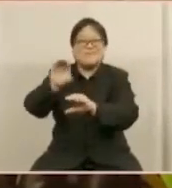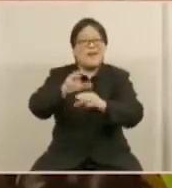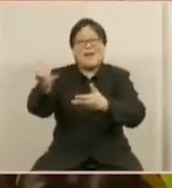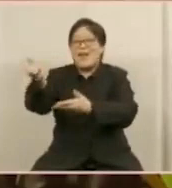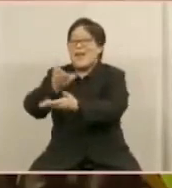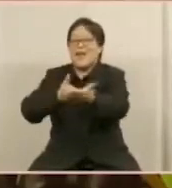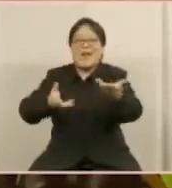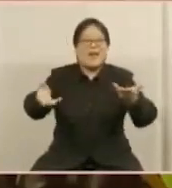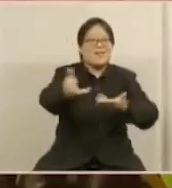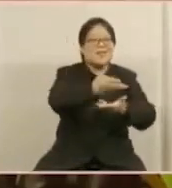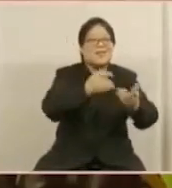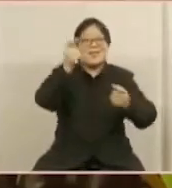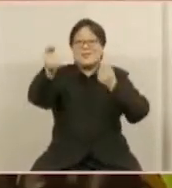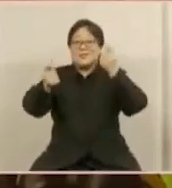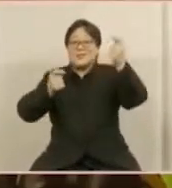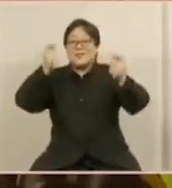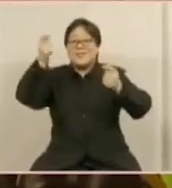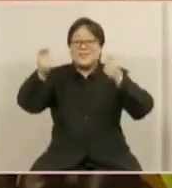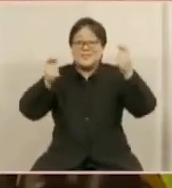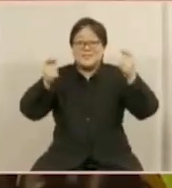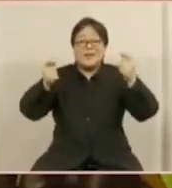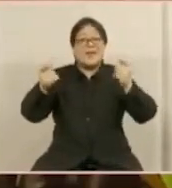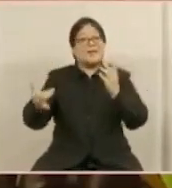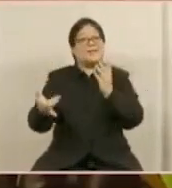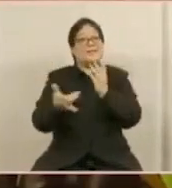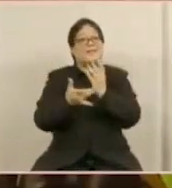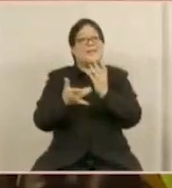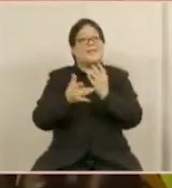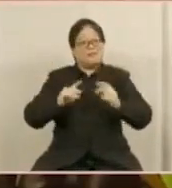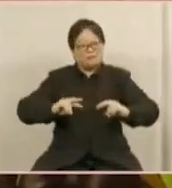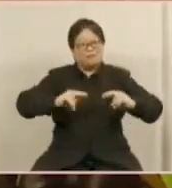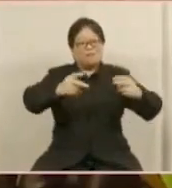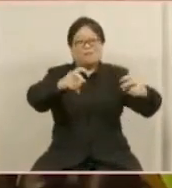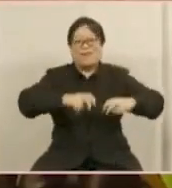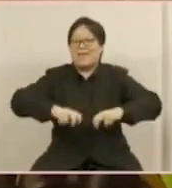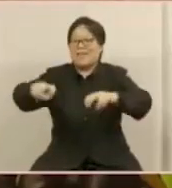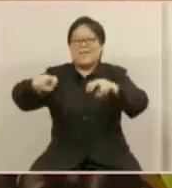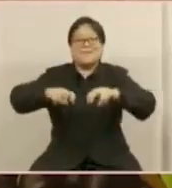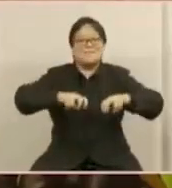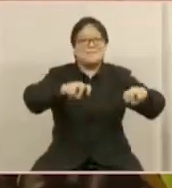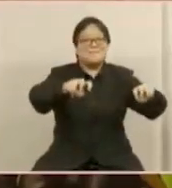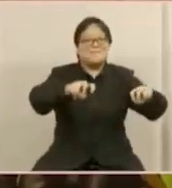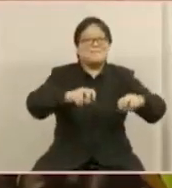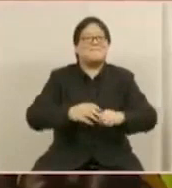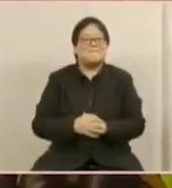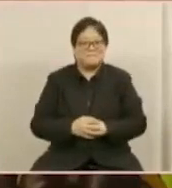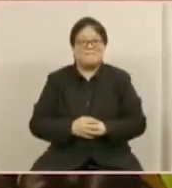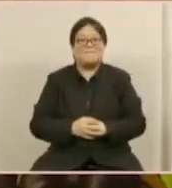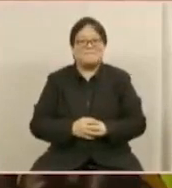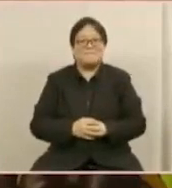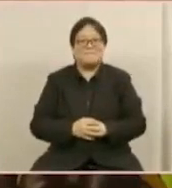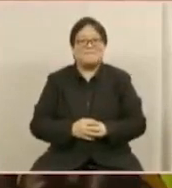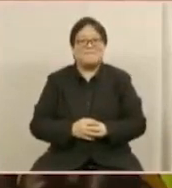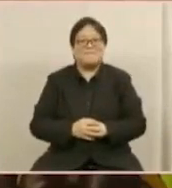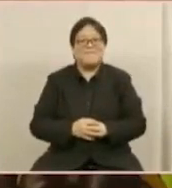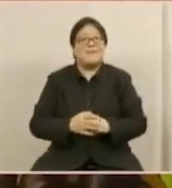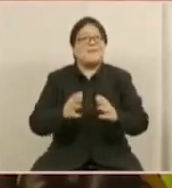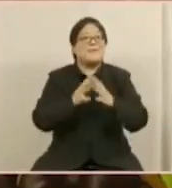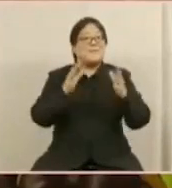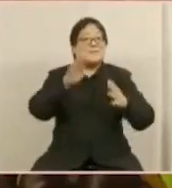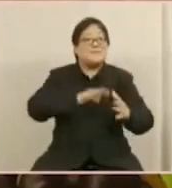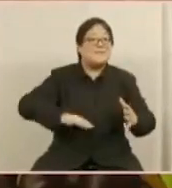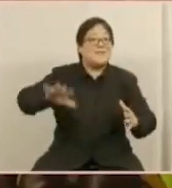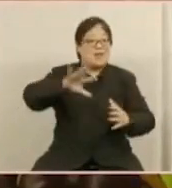exchanges, more tourism, and more technology transfer. The more they do this, the more our region